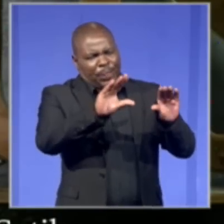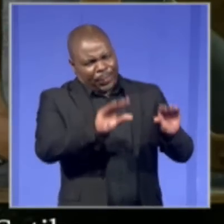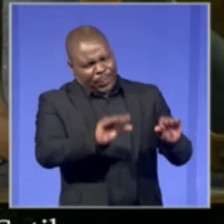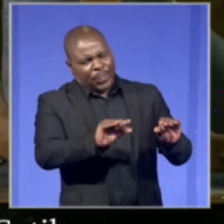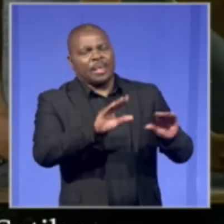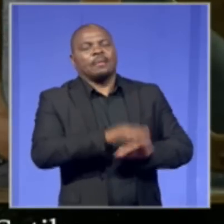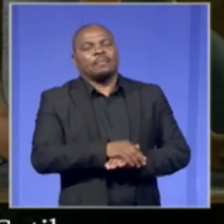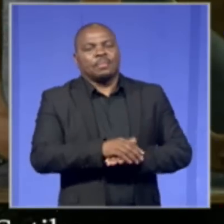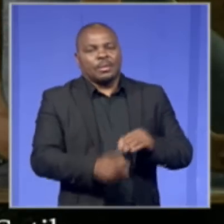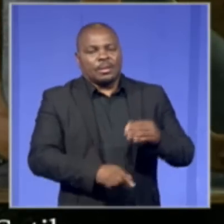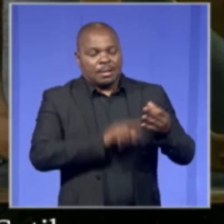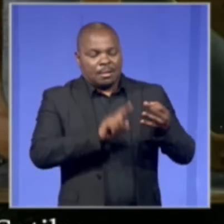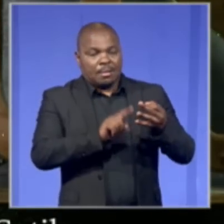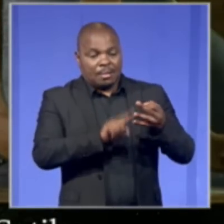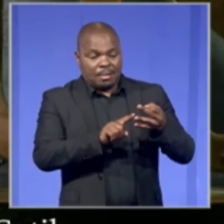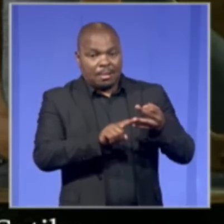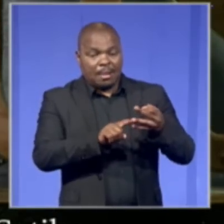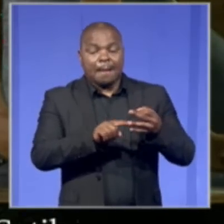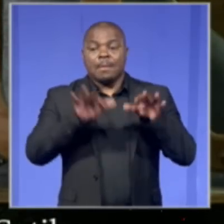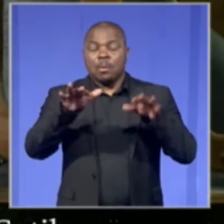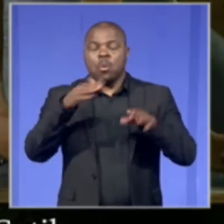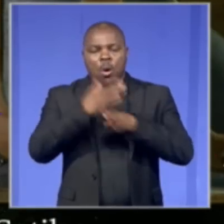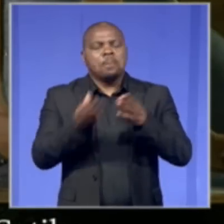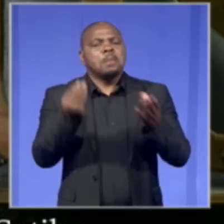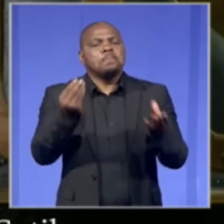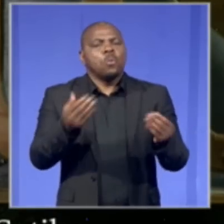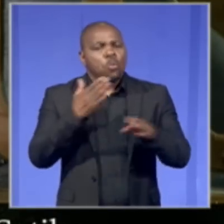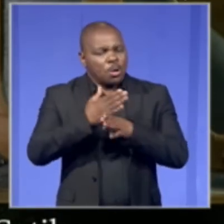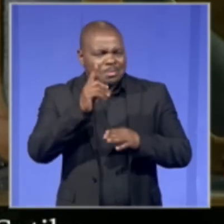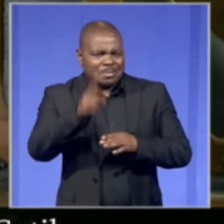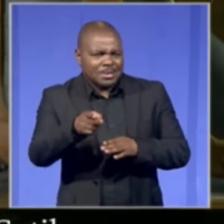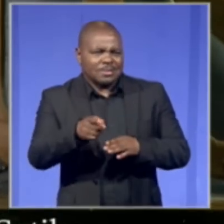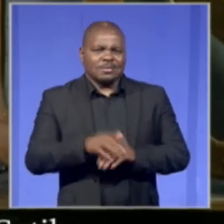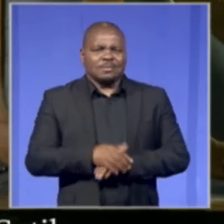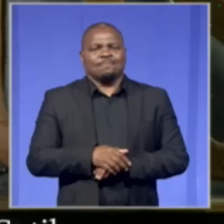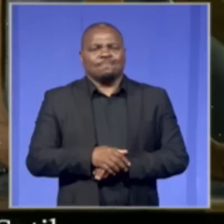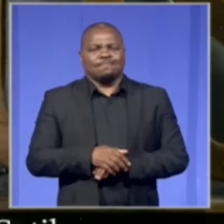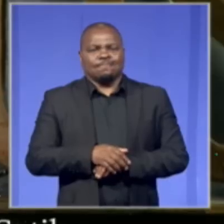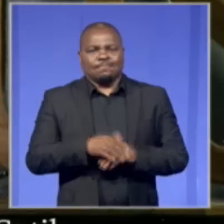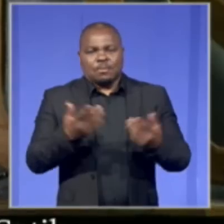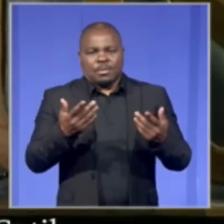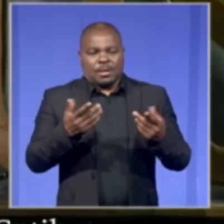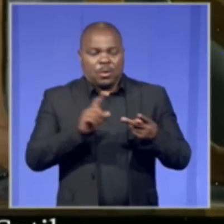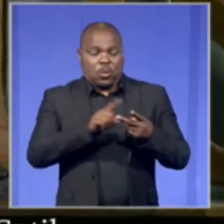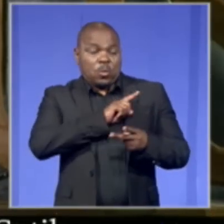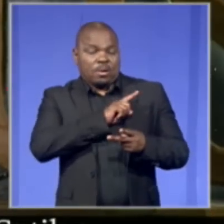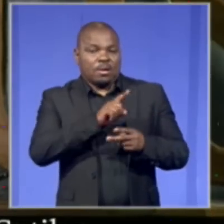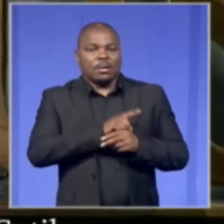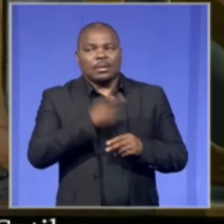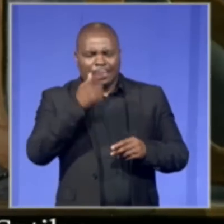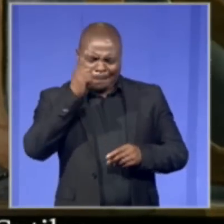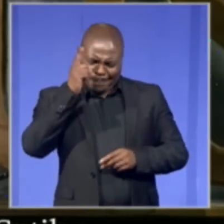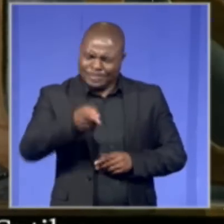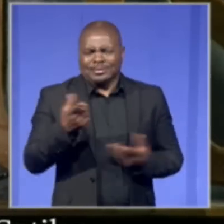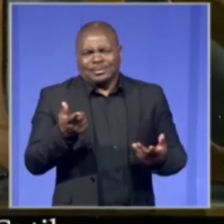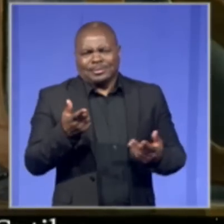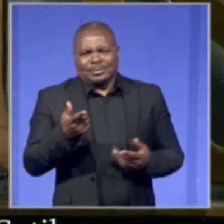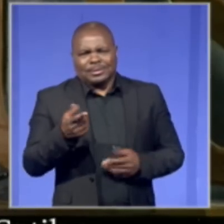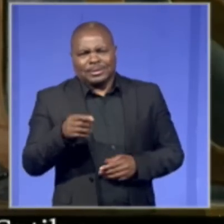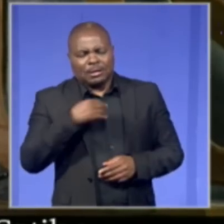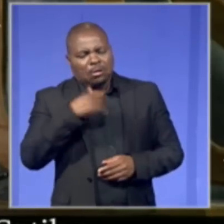gape ha botlhoka tiro bo fele ha batho ba tshwantse ba hiriwe ka lebaka la gore they deserve it iseng gore motho